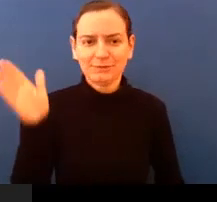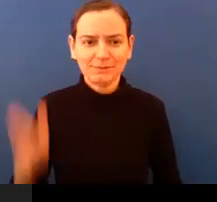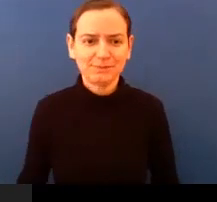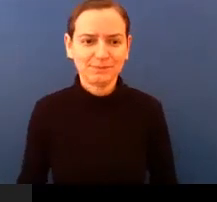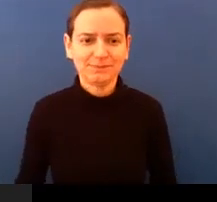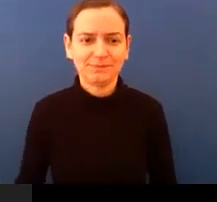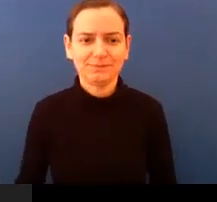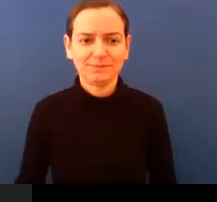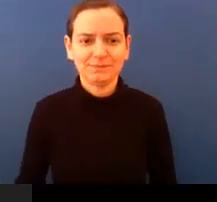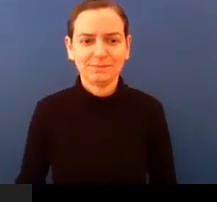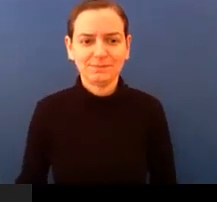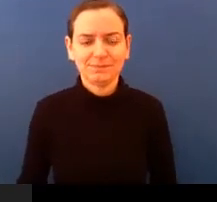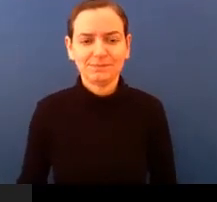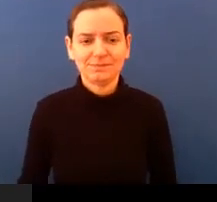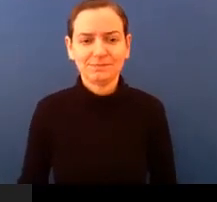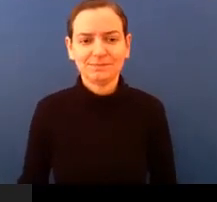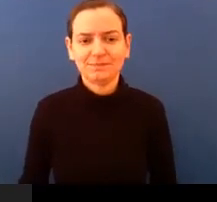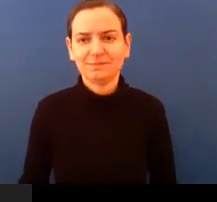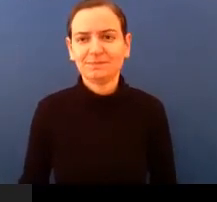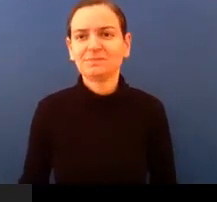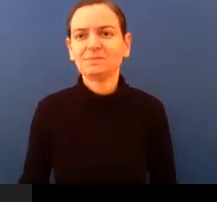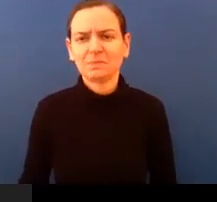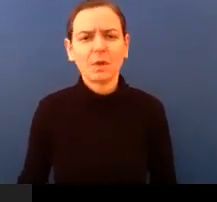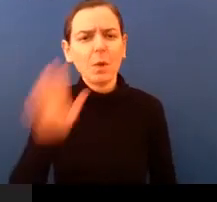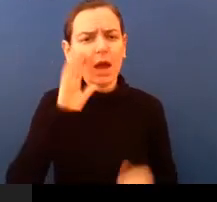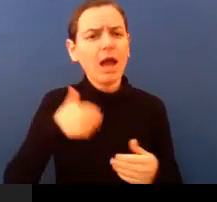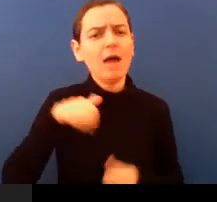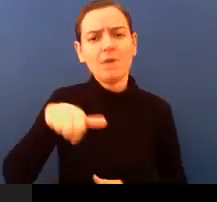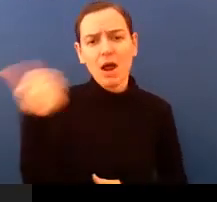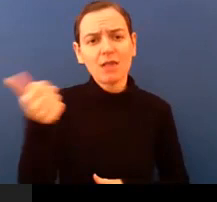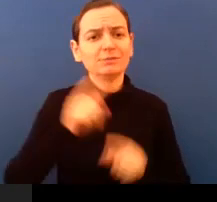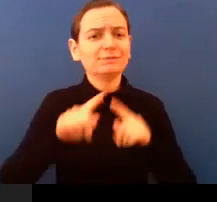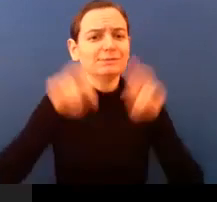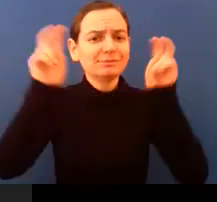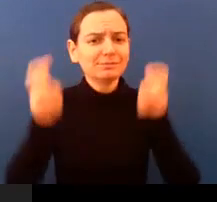As Samantha stated, please go to MCB's website at